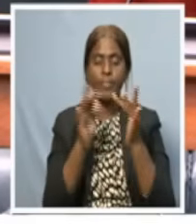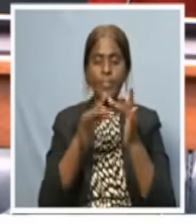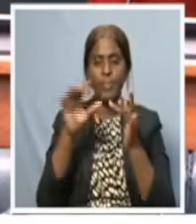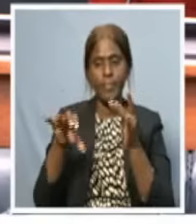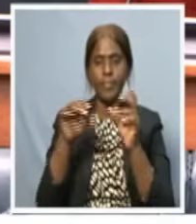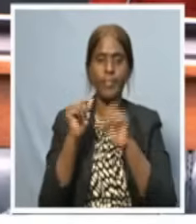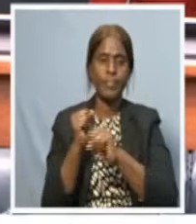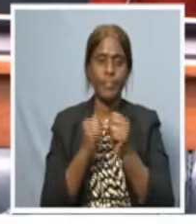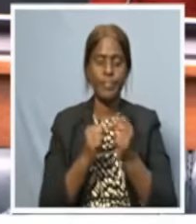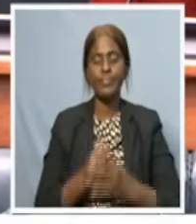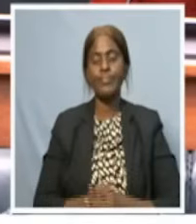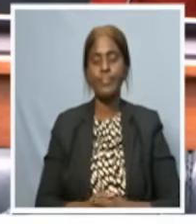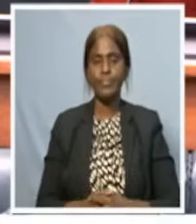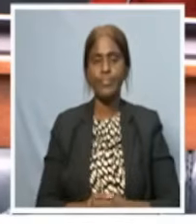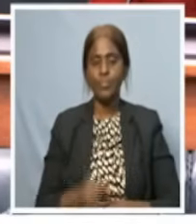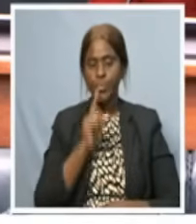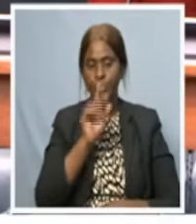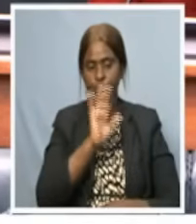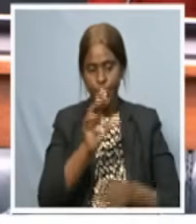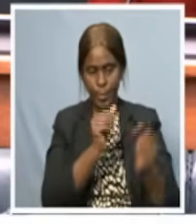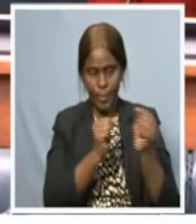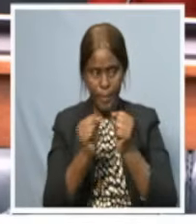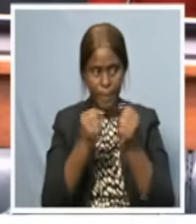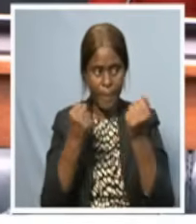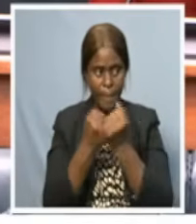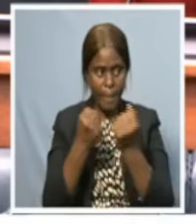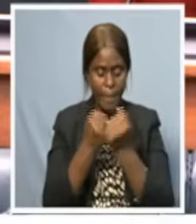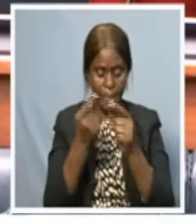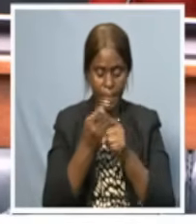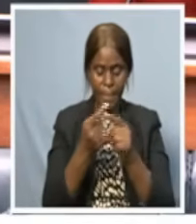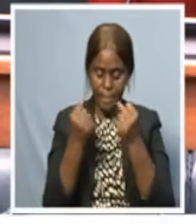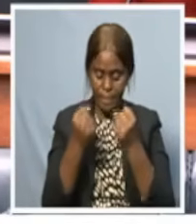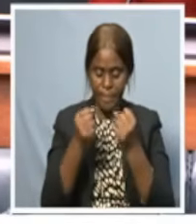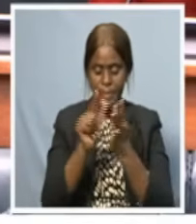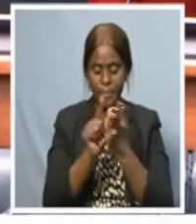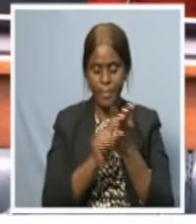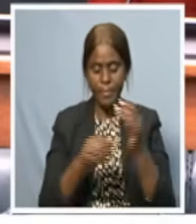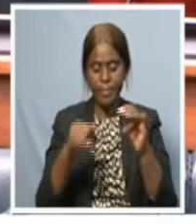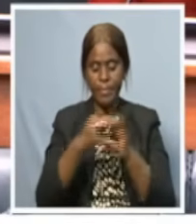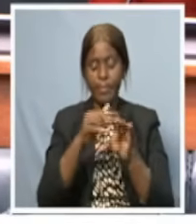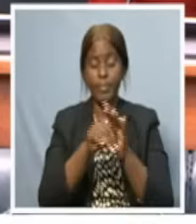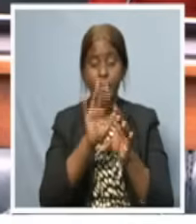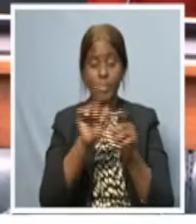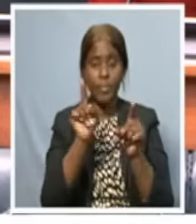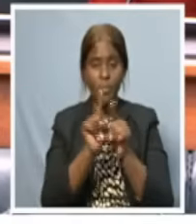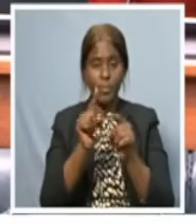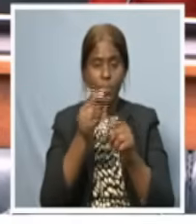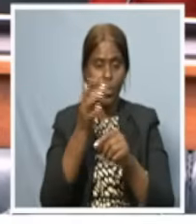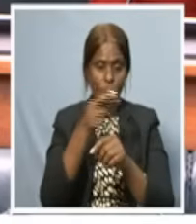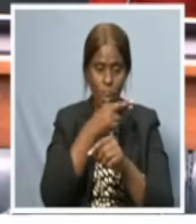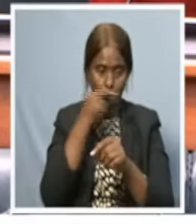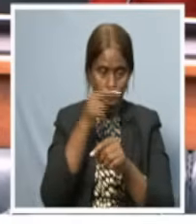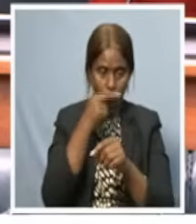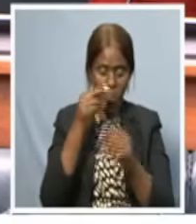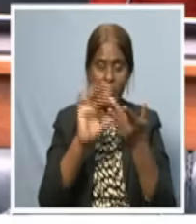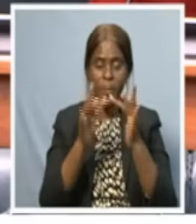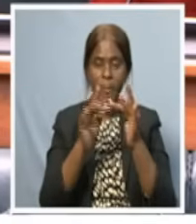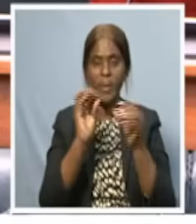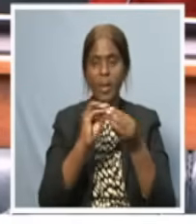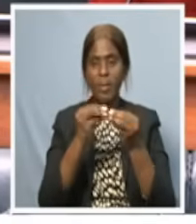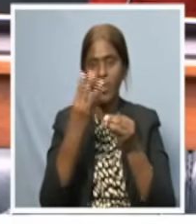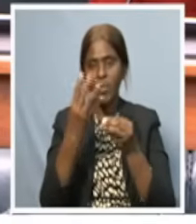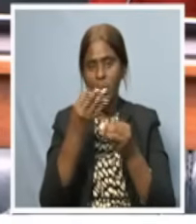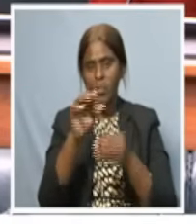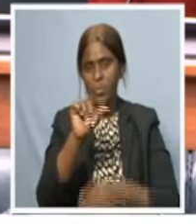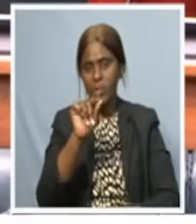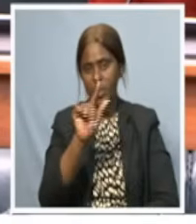online child protection. The strategy is supported by strong legislation, including the Cybercrime Act number 4